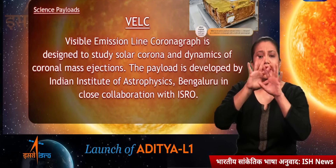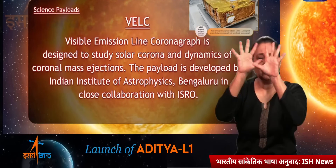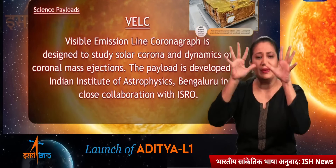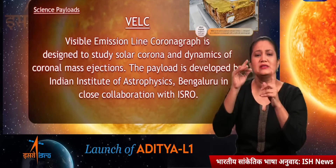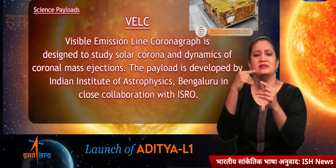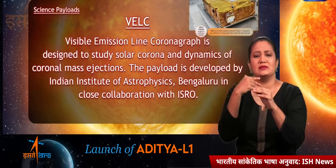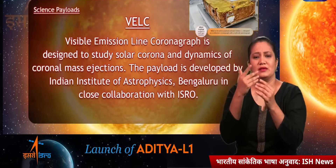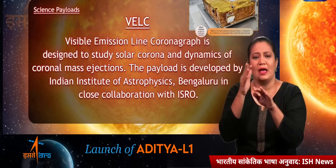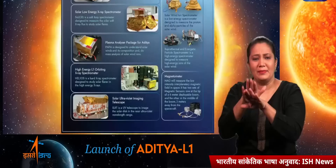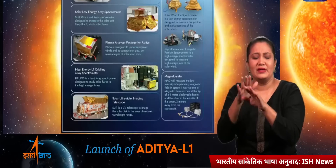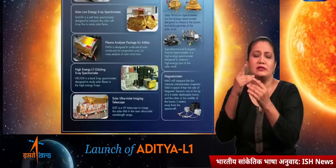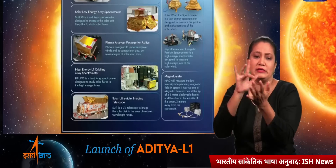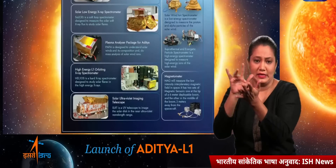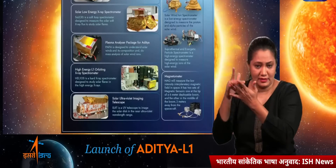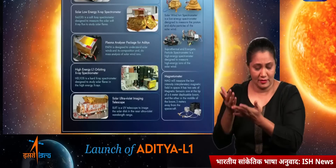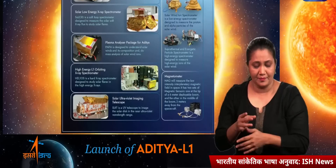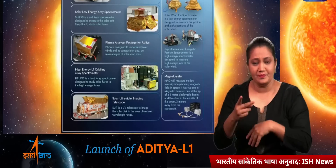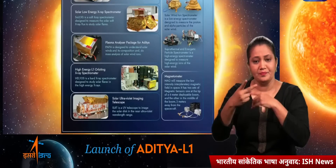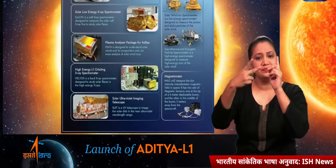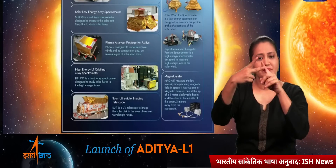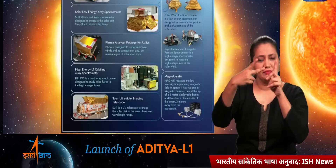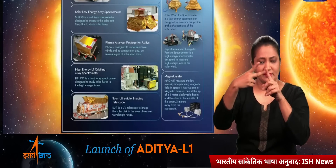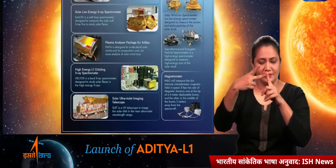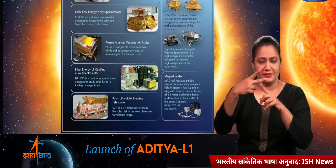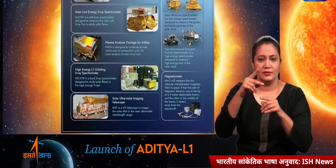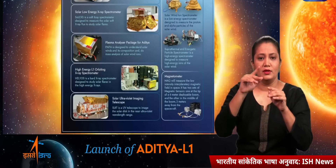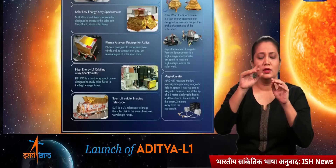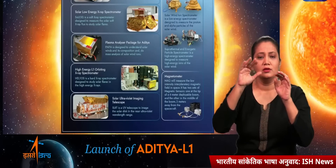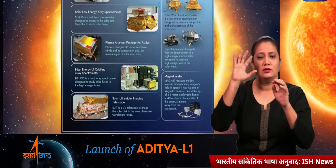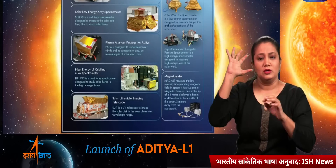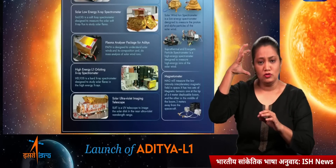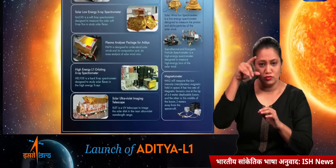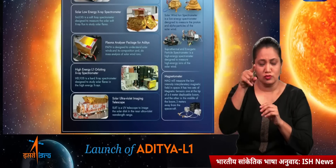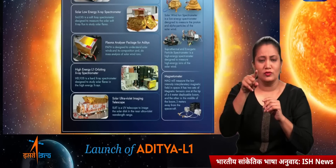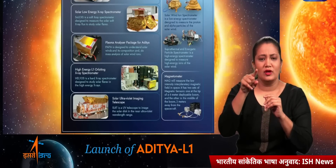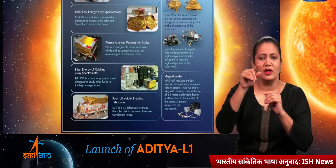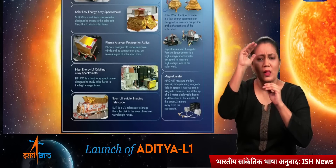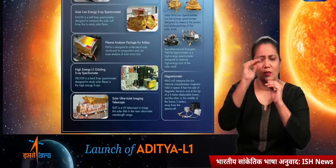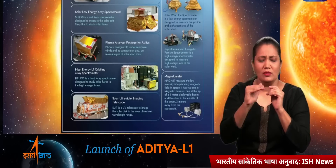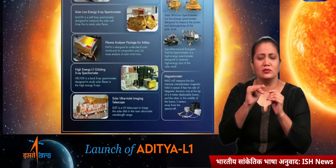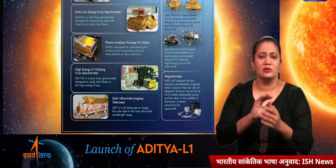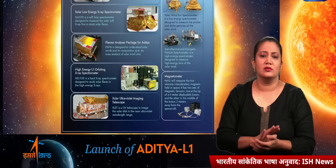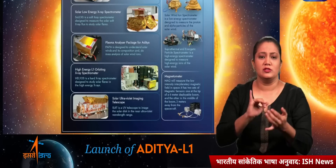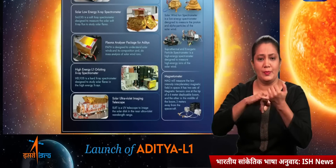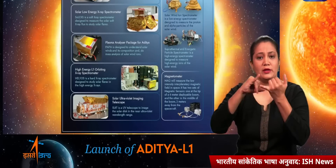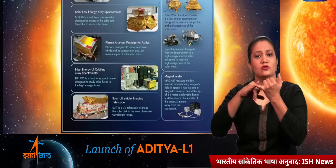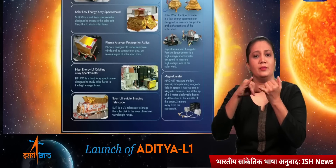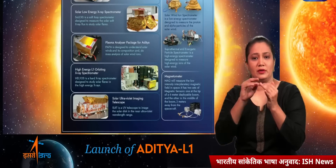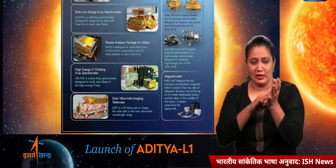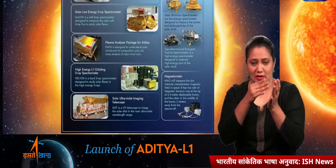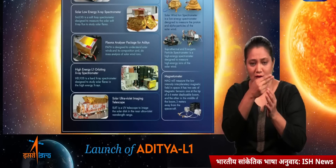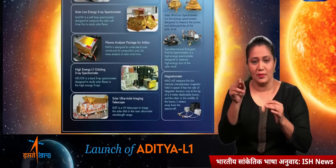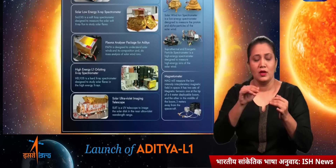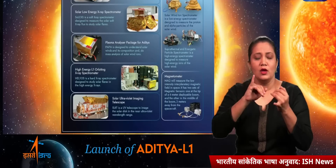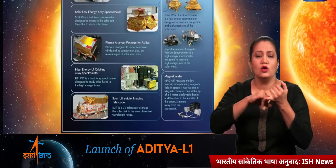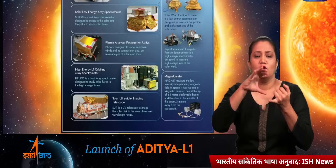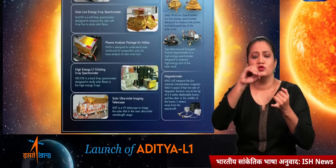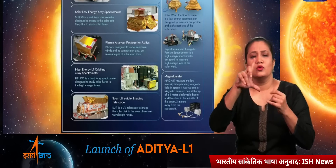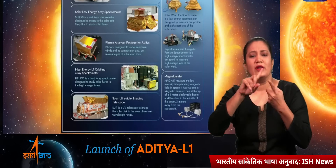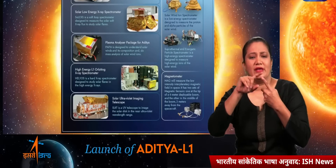Center. The second payload is Solar Low Energy X-ray Spectrometer or SOLEX,